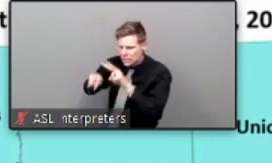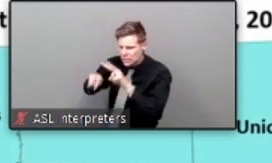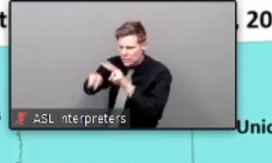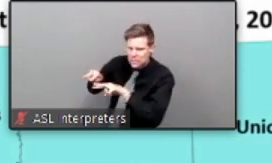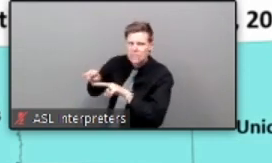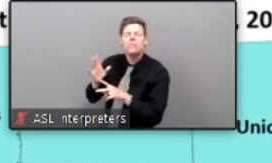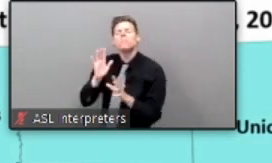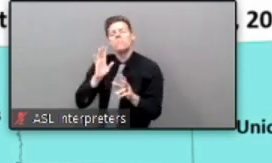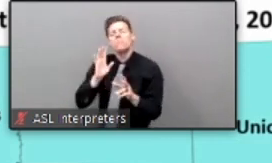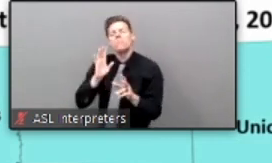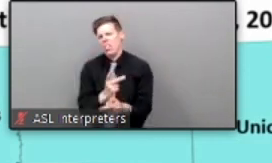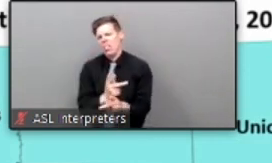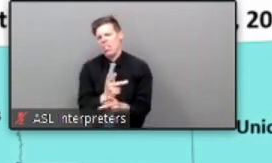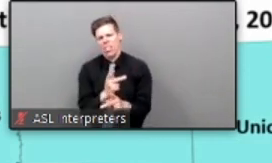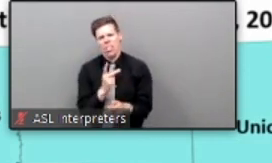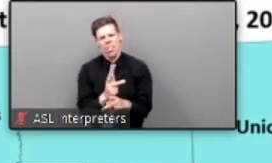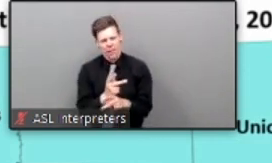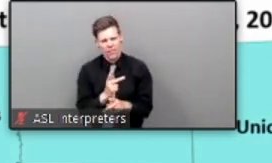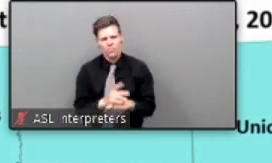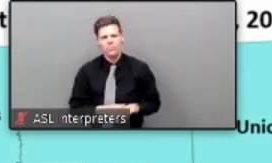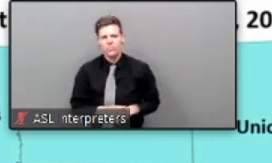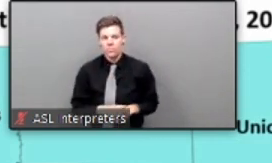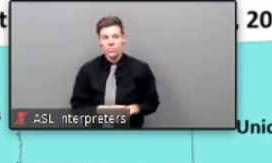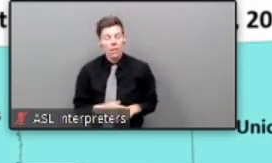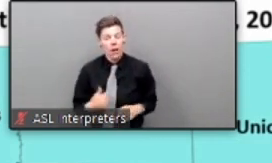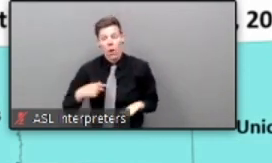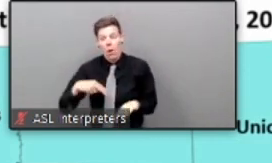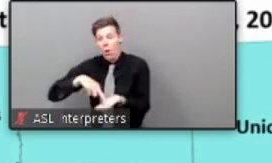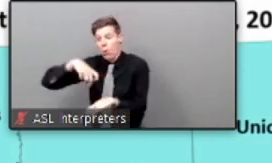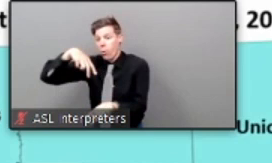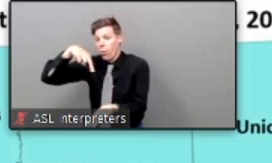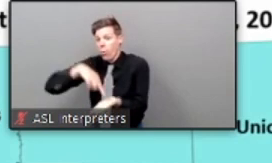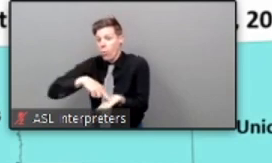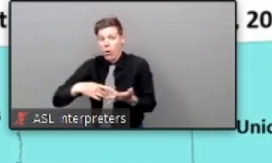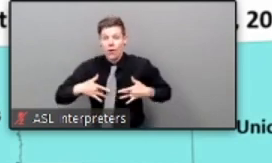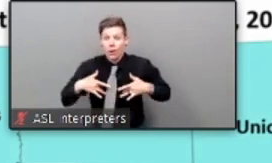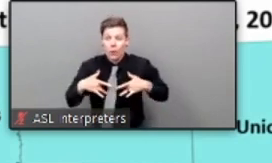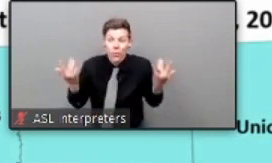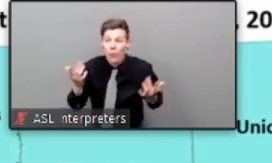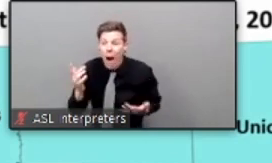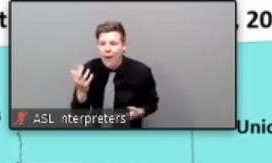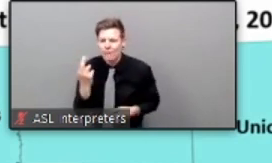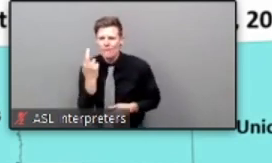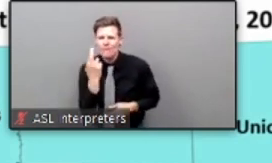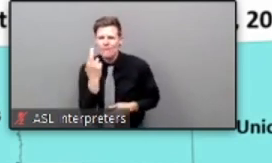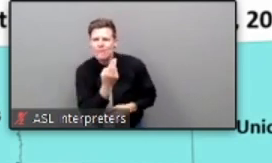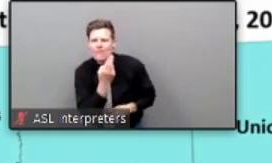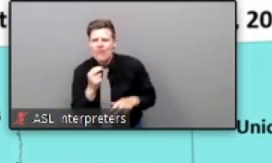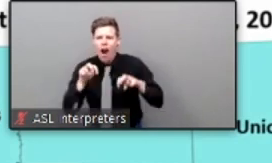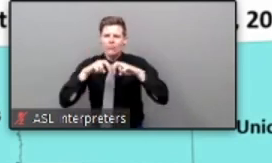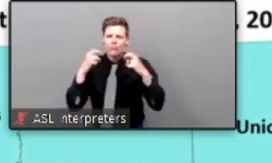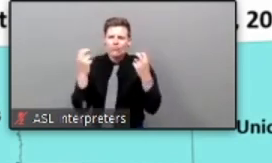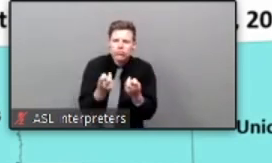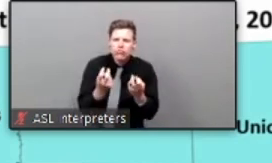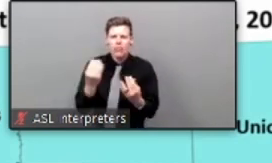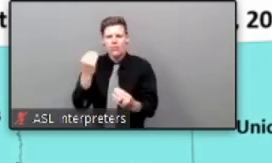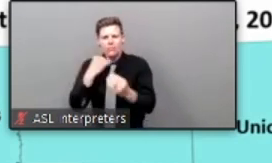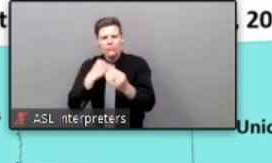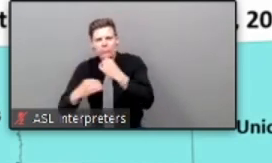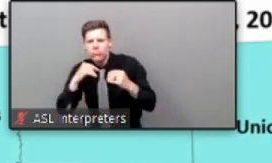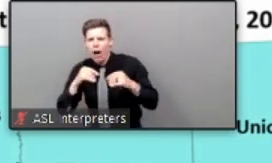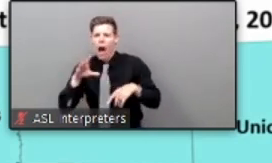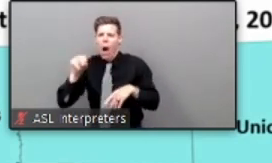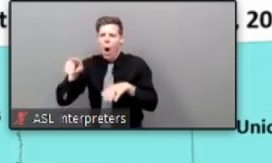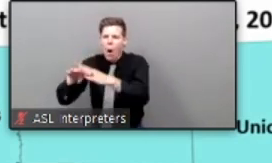see that restaurants and other public venues will stay open going forward at the